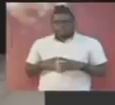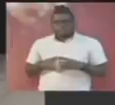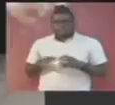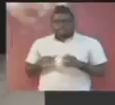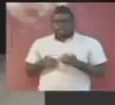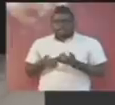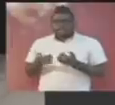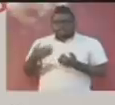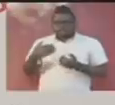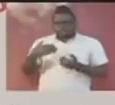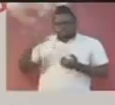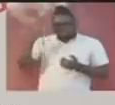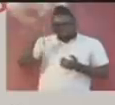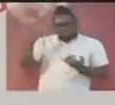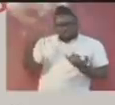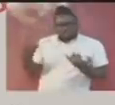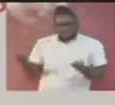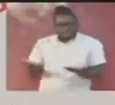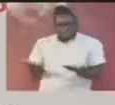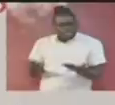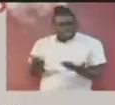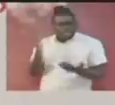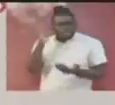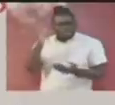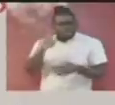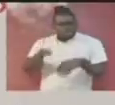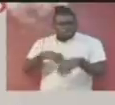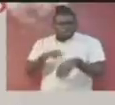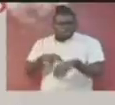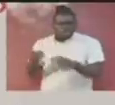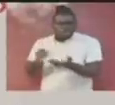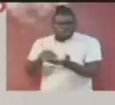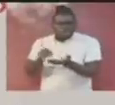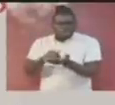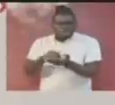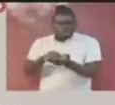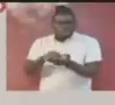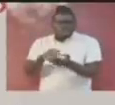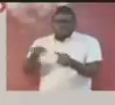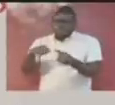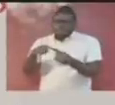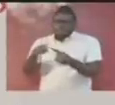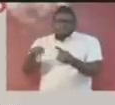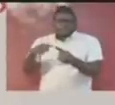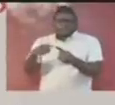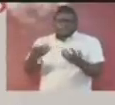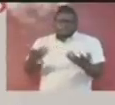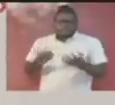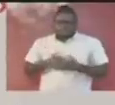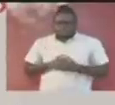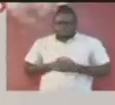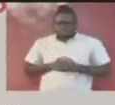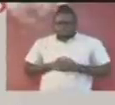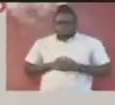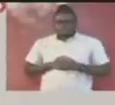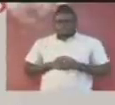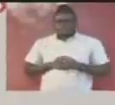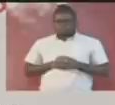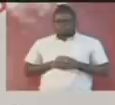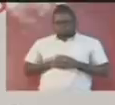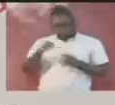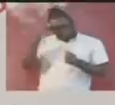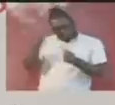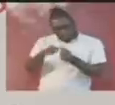you. Thank you very much, Paula. So yes, the COVAX facility, as we have said many